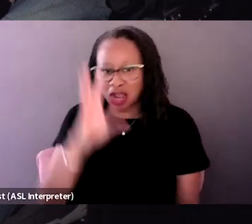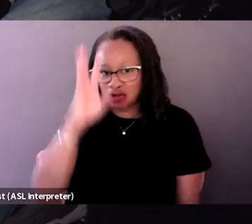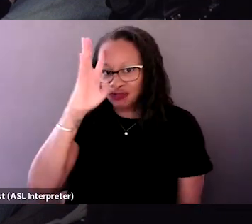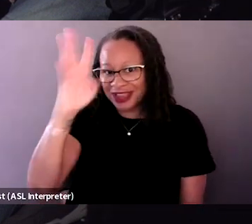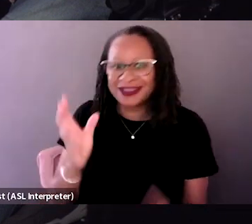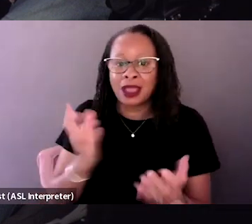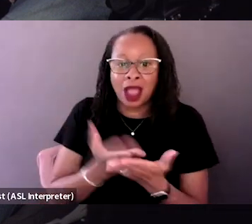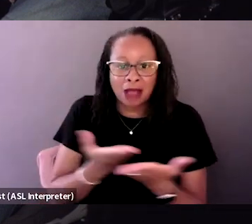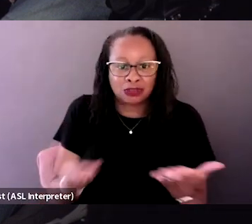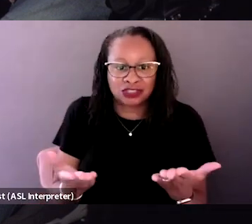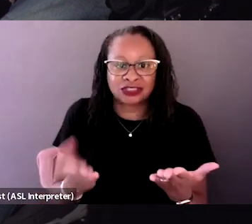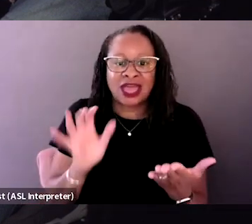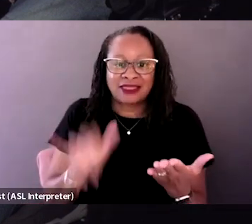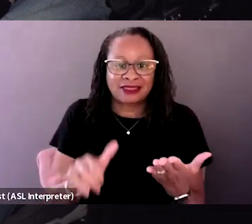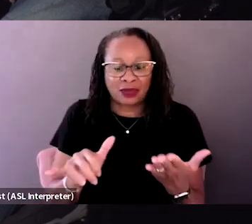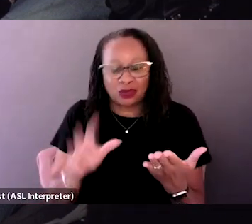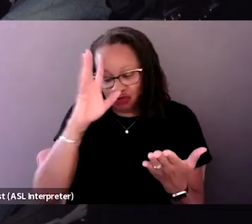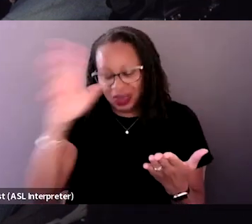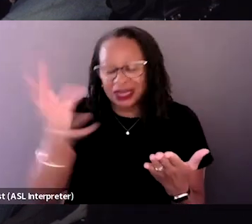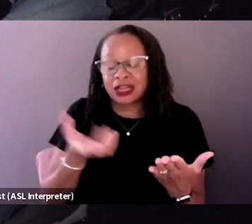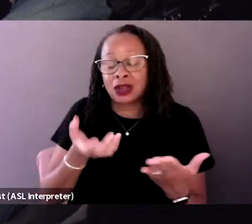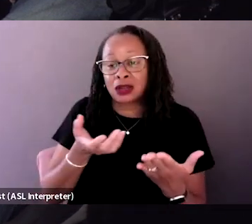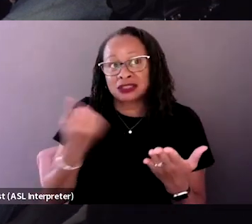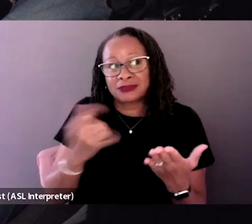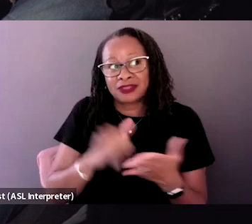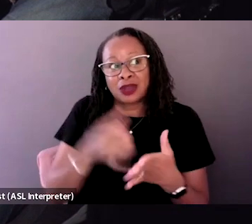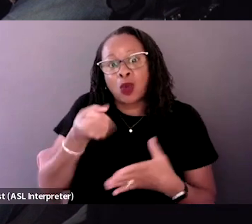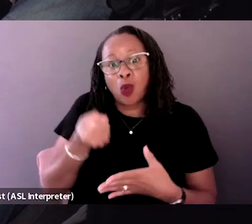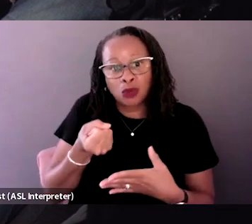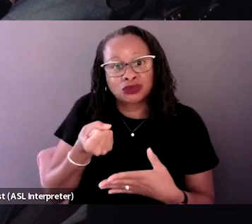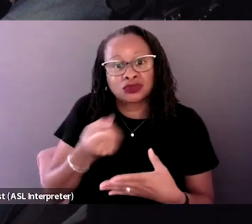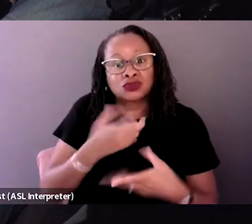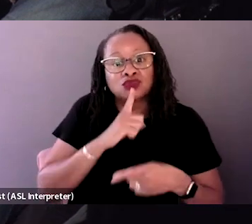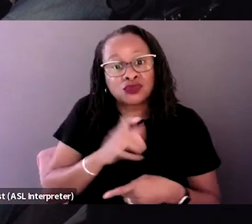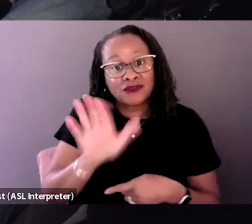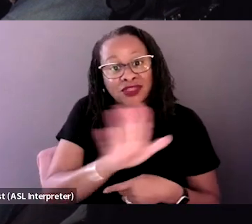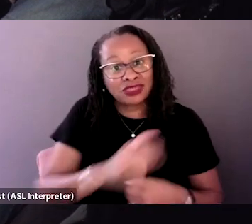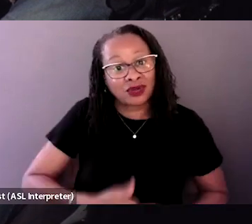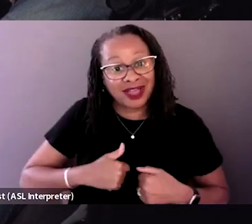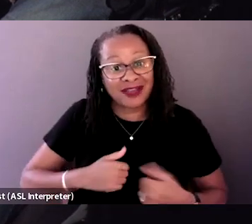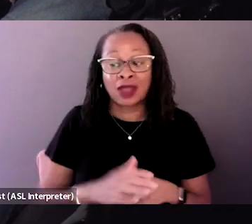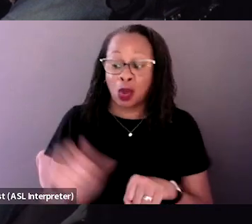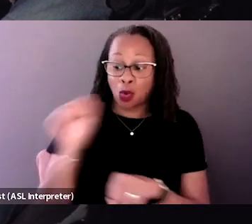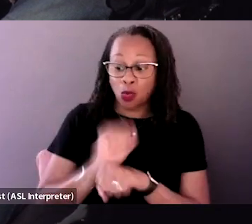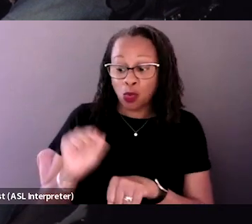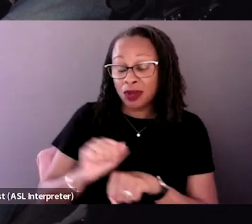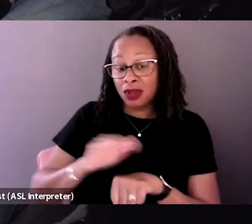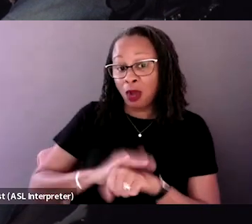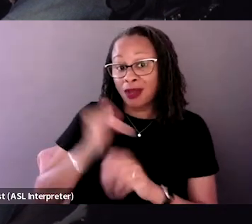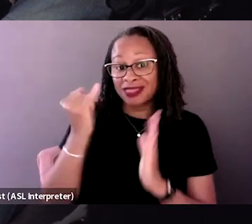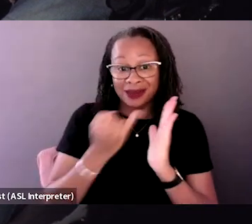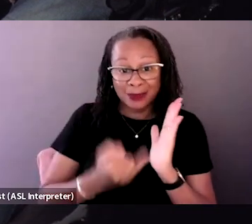they weren't creating objects, they were creating something that would hold the truth of their lives. And so we were working on